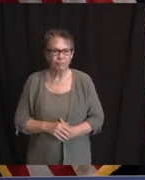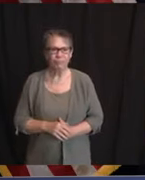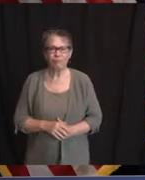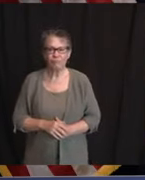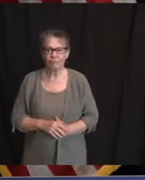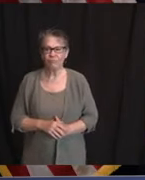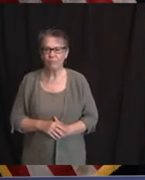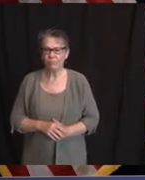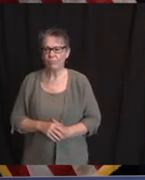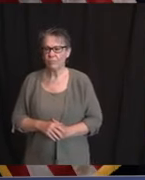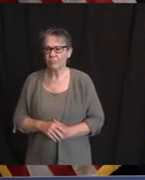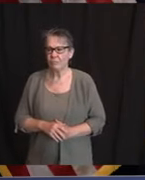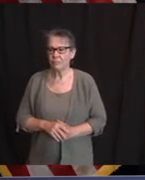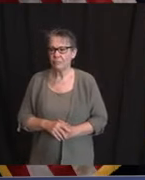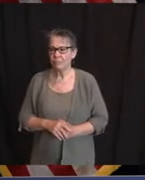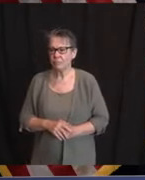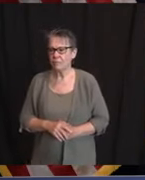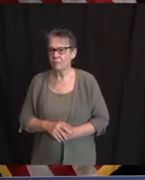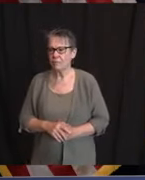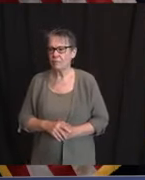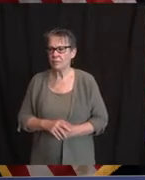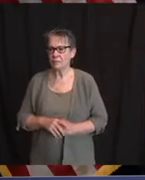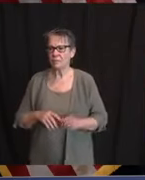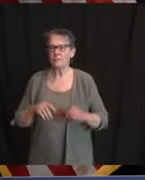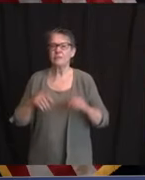And Preparedness, Jared Maples is also with us.